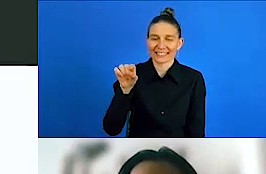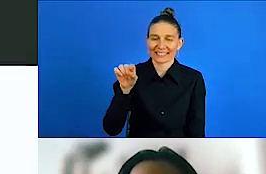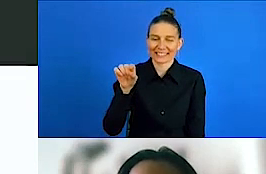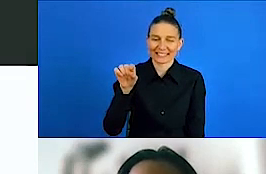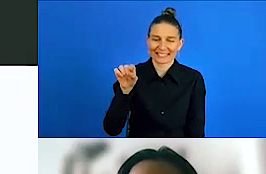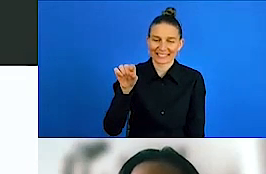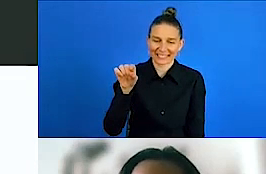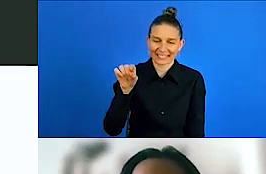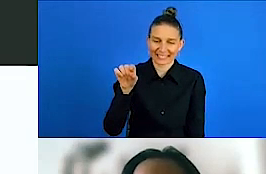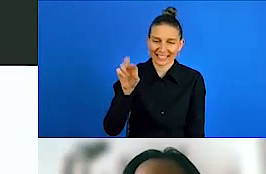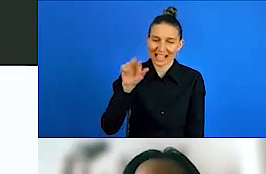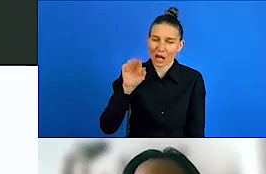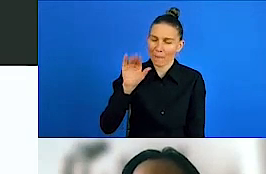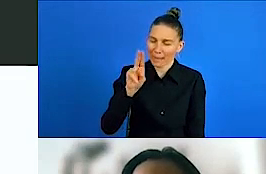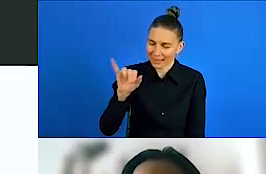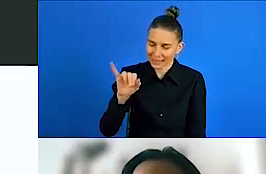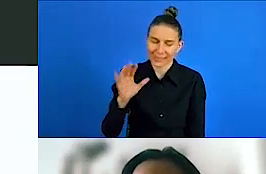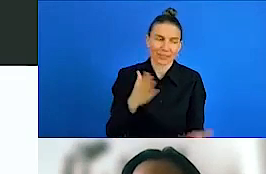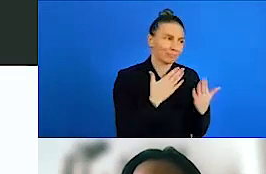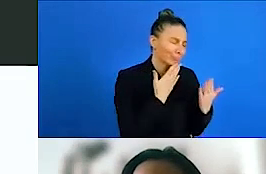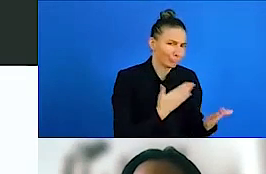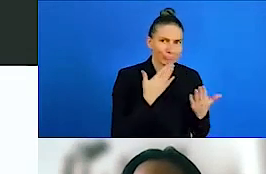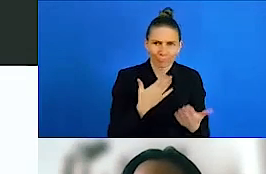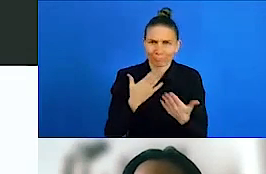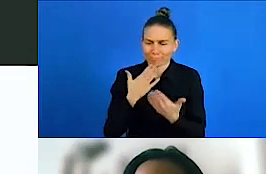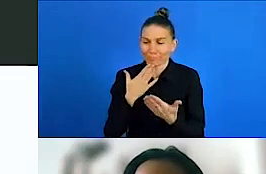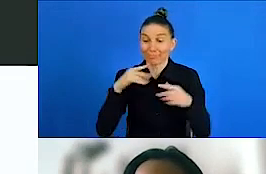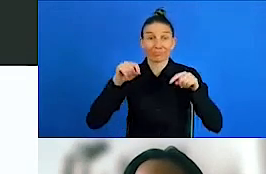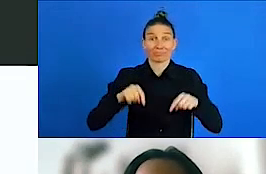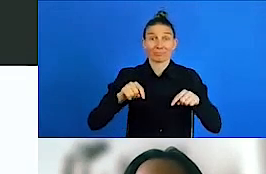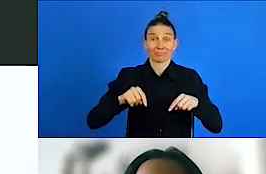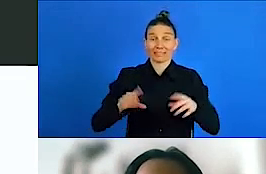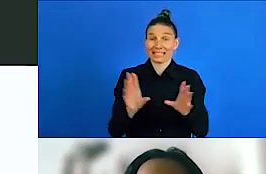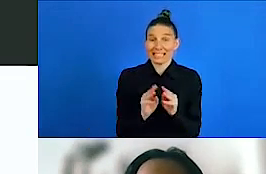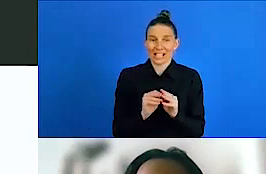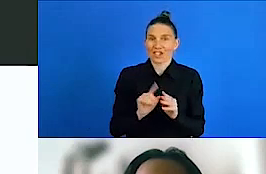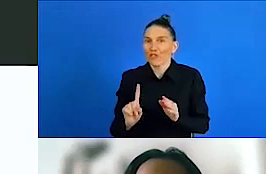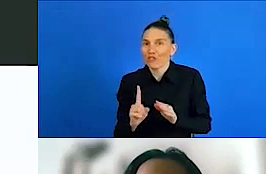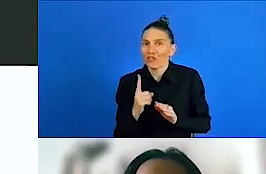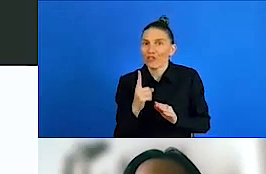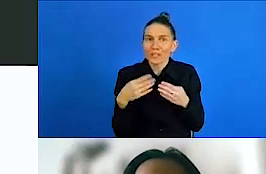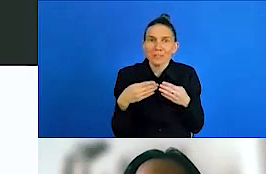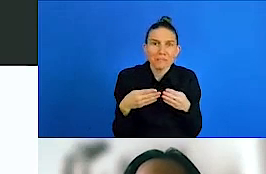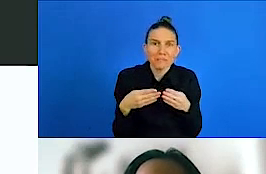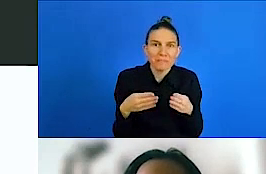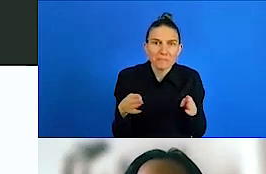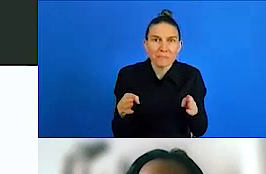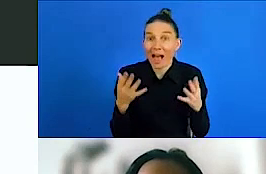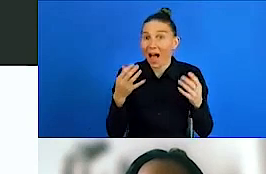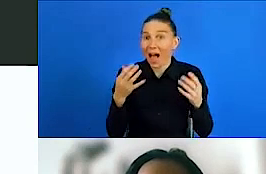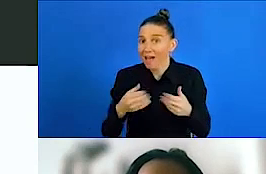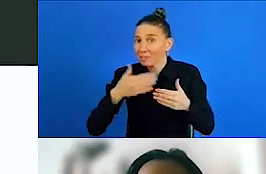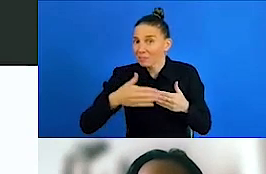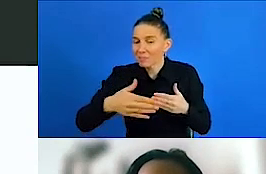this insight with us. So this is only the start of the session, what you see at the moment in the screen. So we have 4